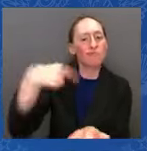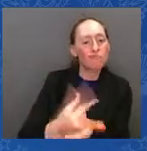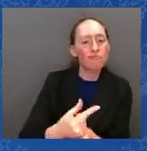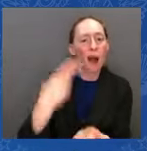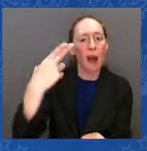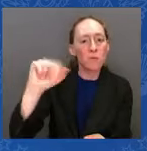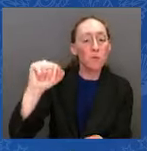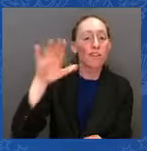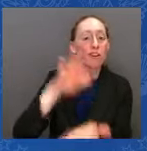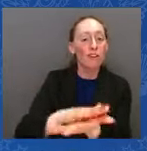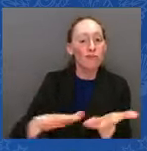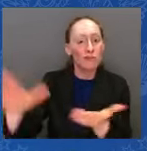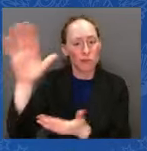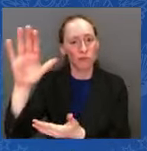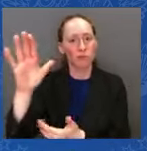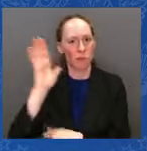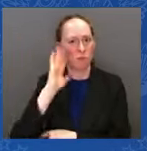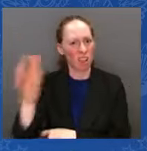look,